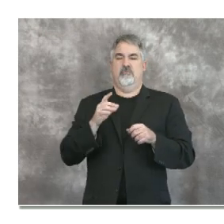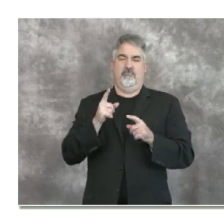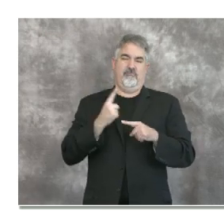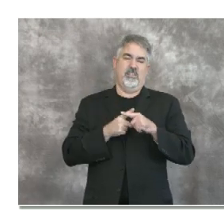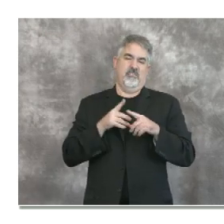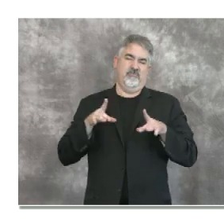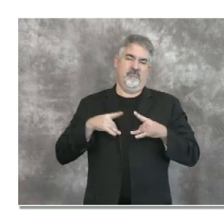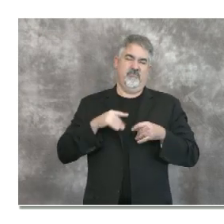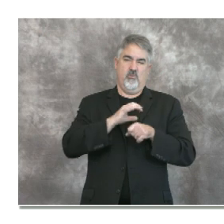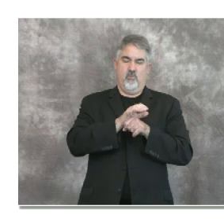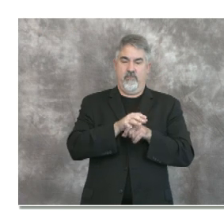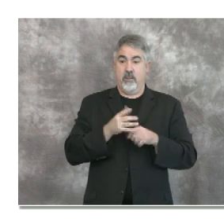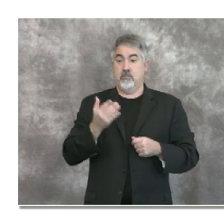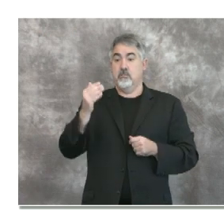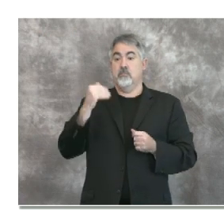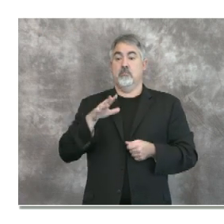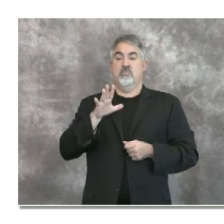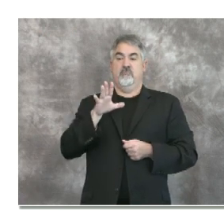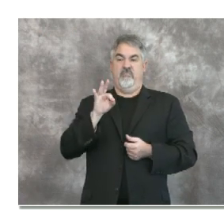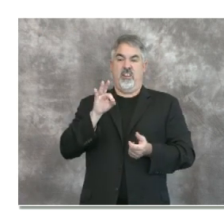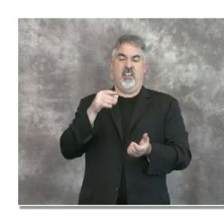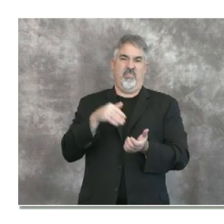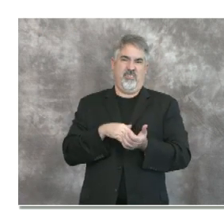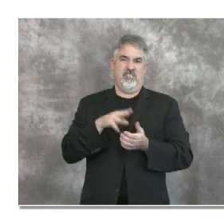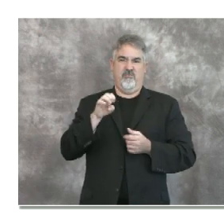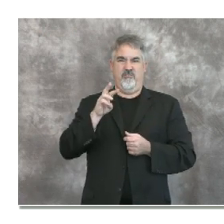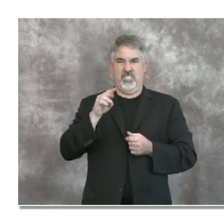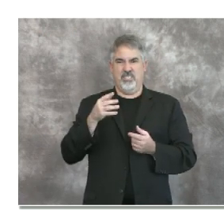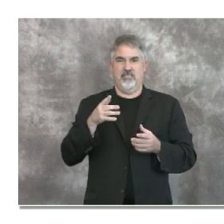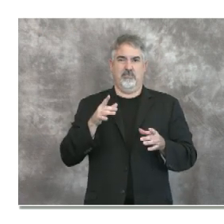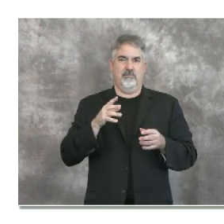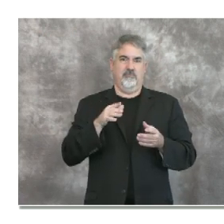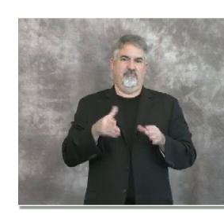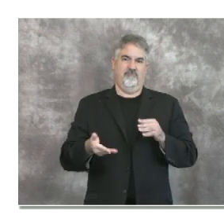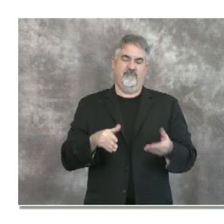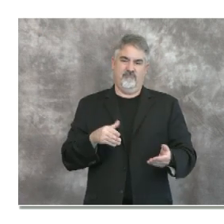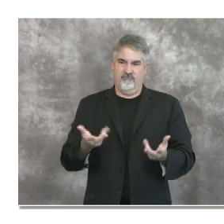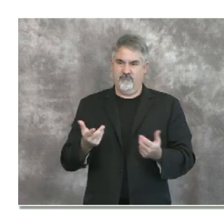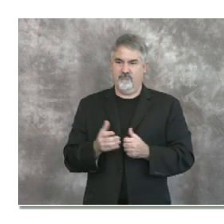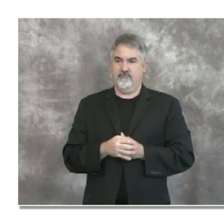almost 60,000 deaths. And for the state of California,